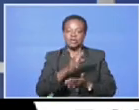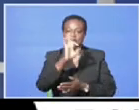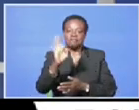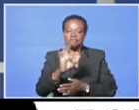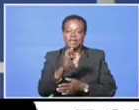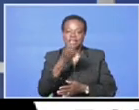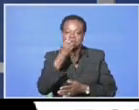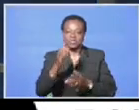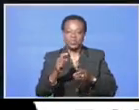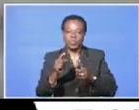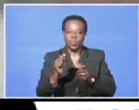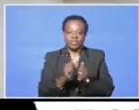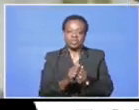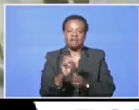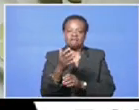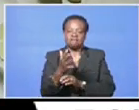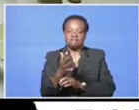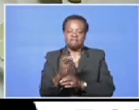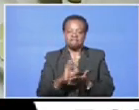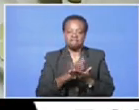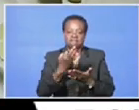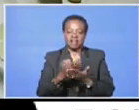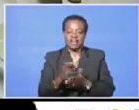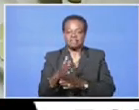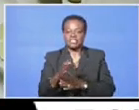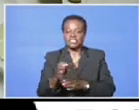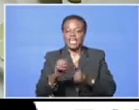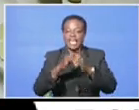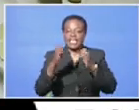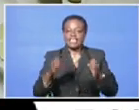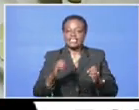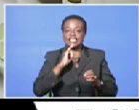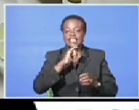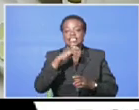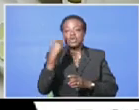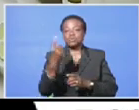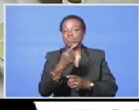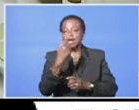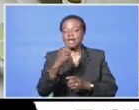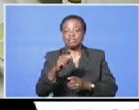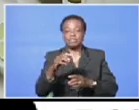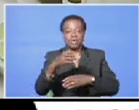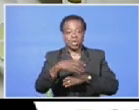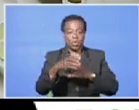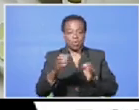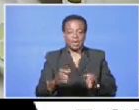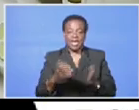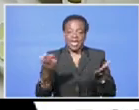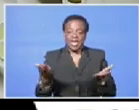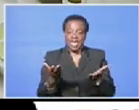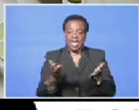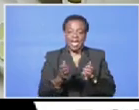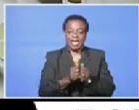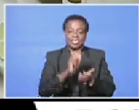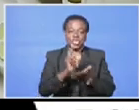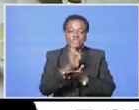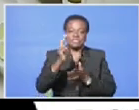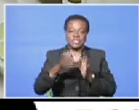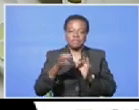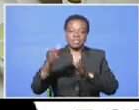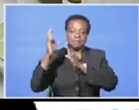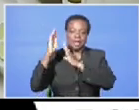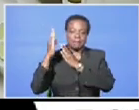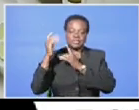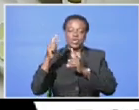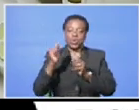fish. Easter is right around the corner, and I'm here back at the University of the Bahamas with Chef Ellie and Chef